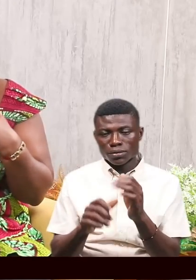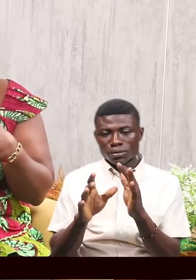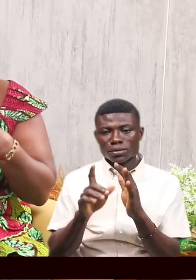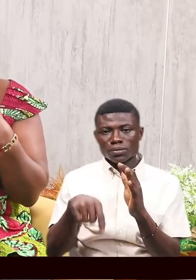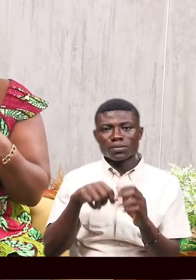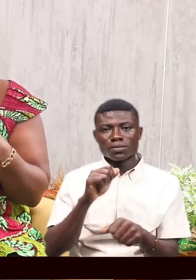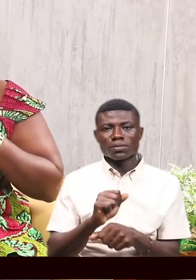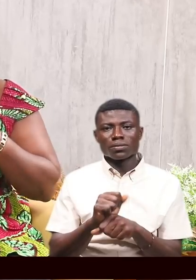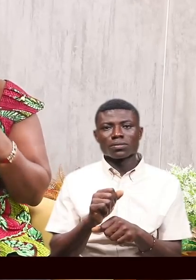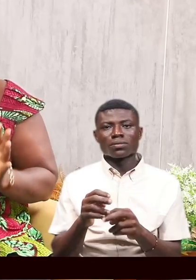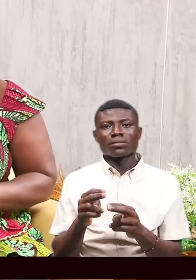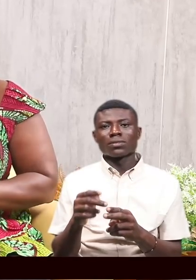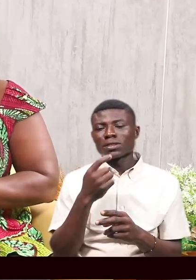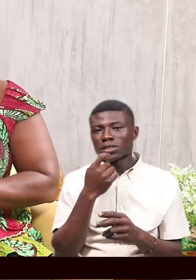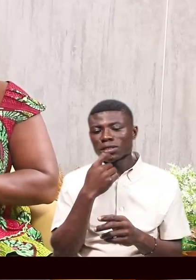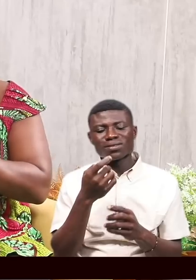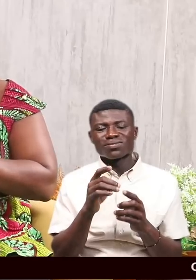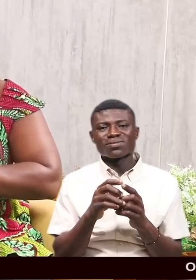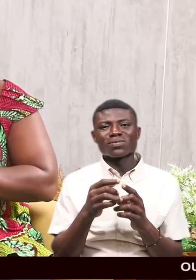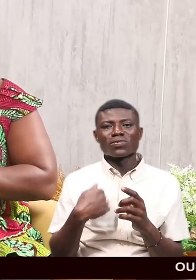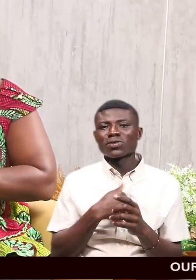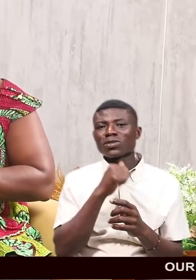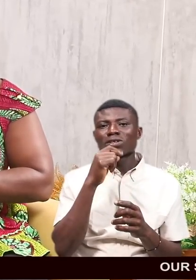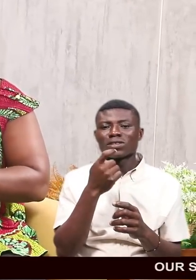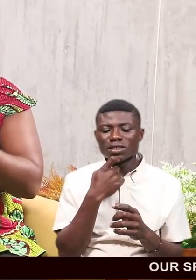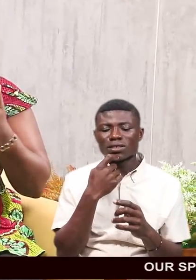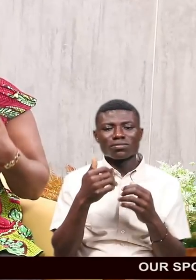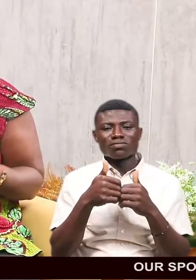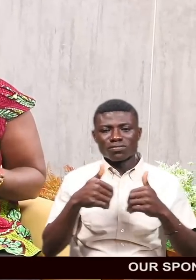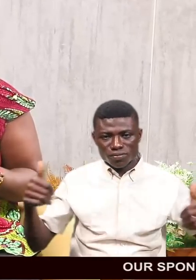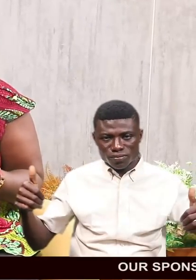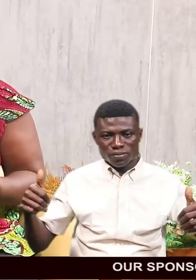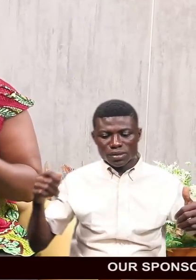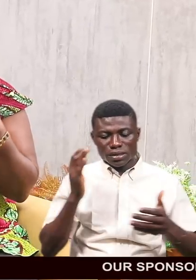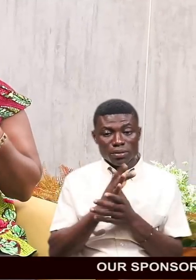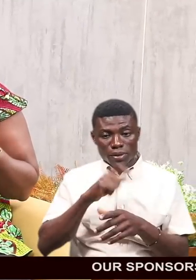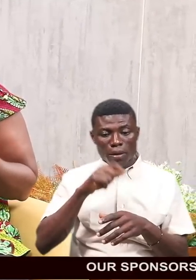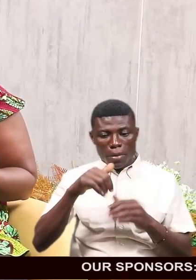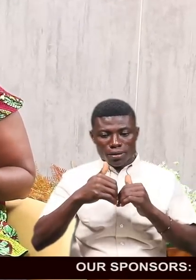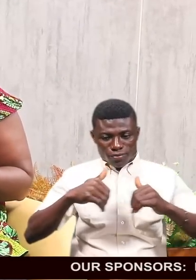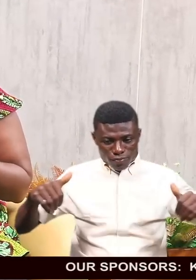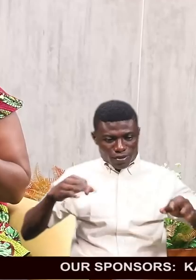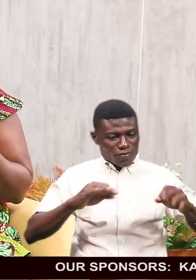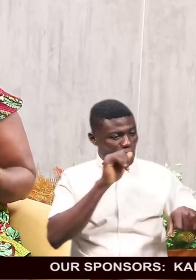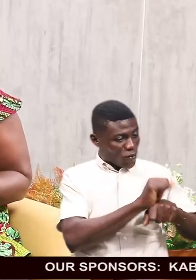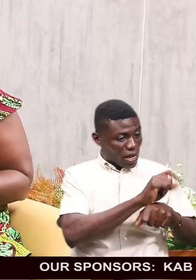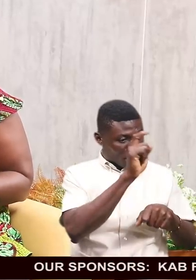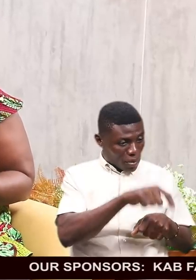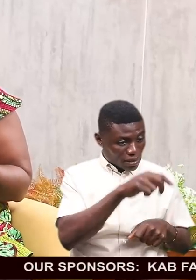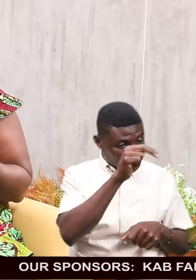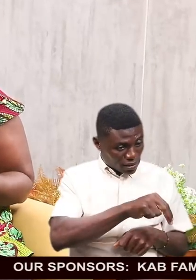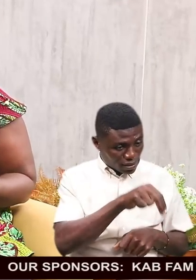etu anamon fimu menka se koja aware ye wo separation ko wechi na se ye adwuma ene wo